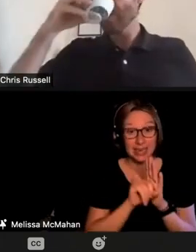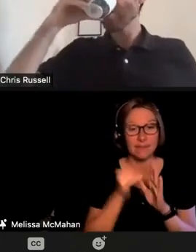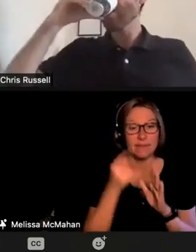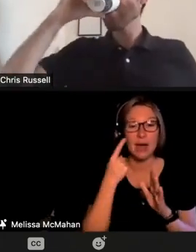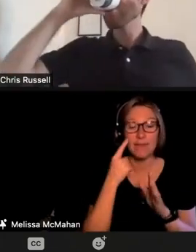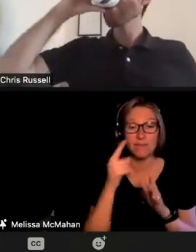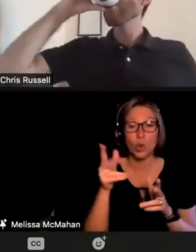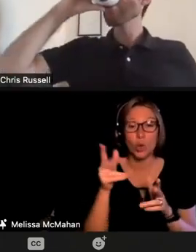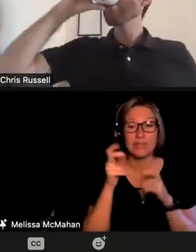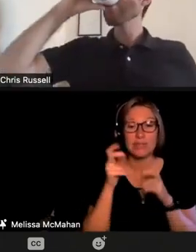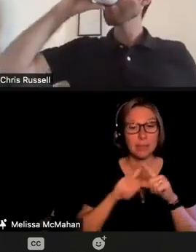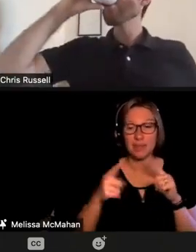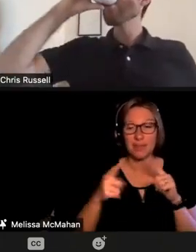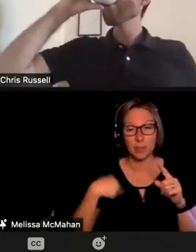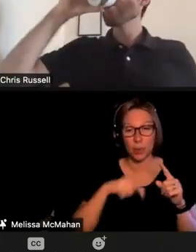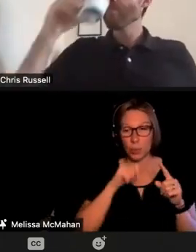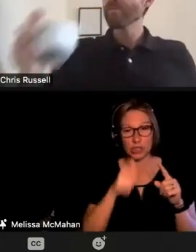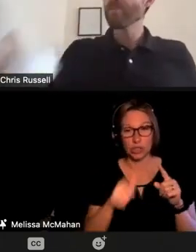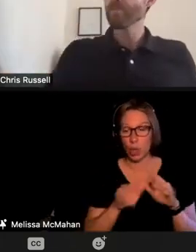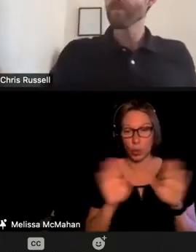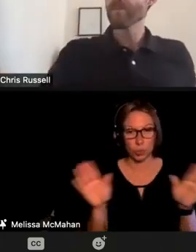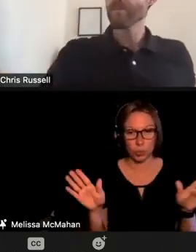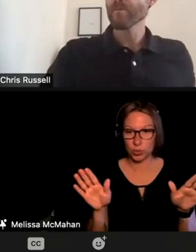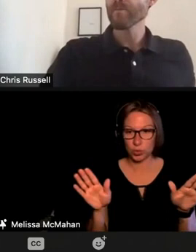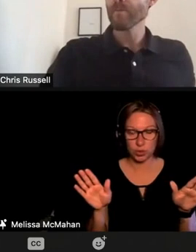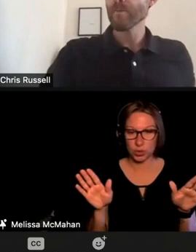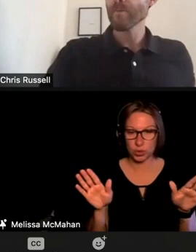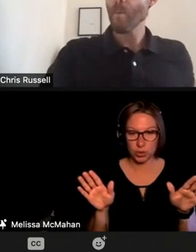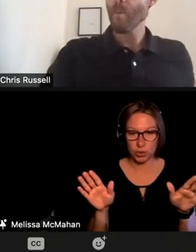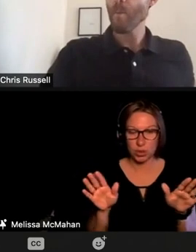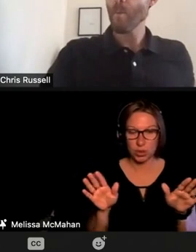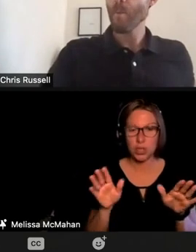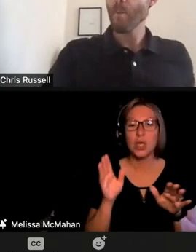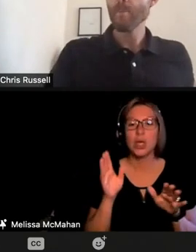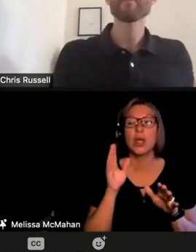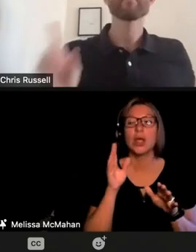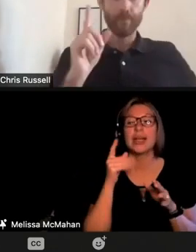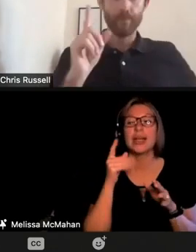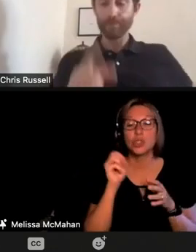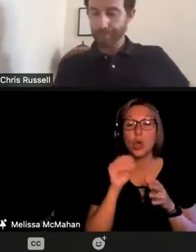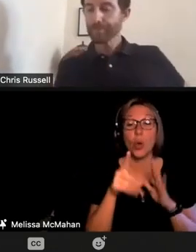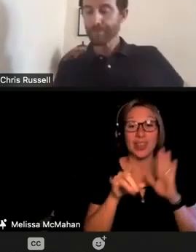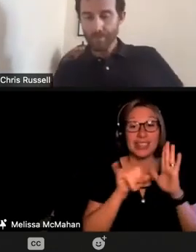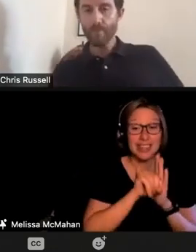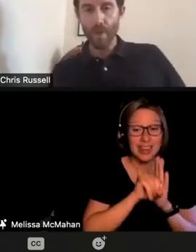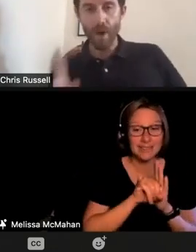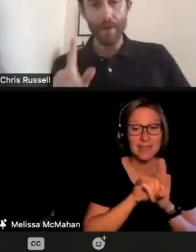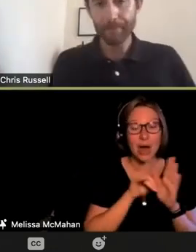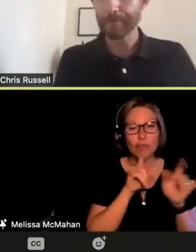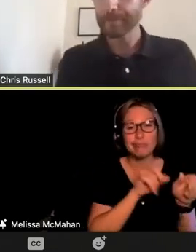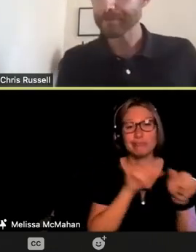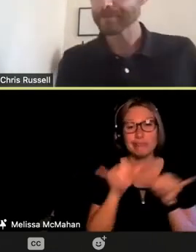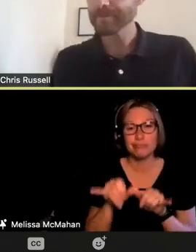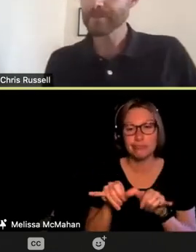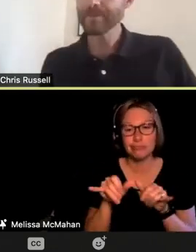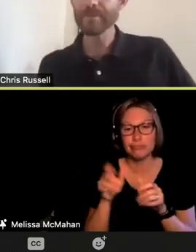the child, they will write IEP goals for the child to identify something and it's meant in a receptive manner.